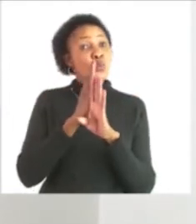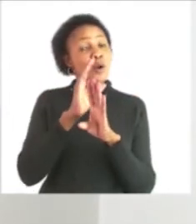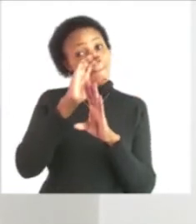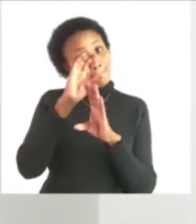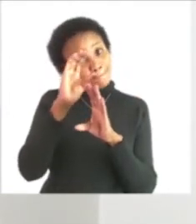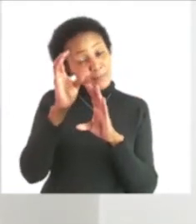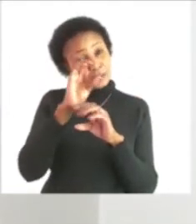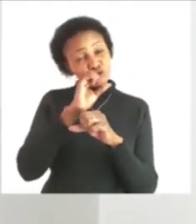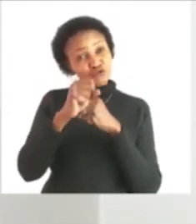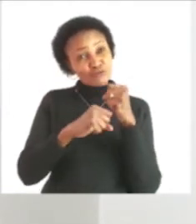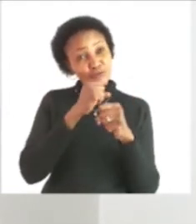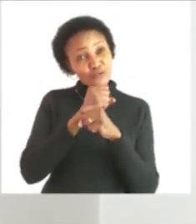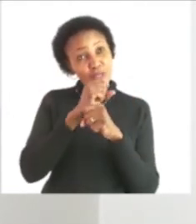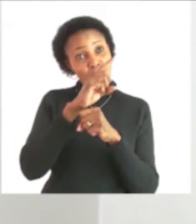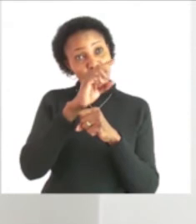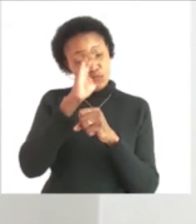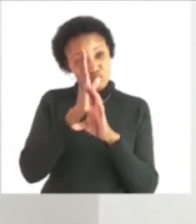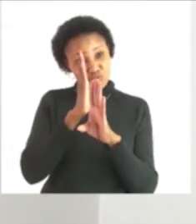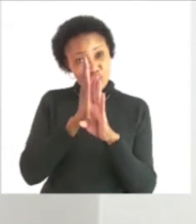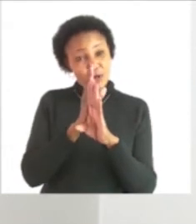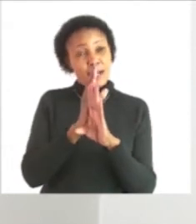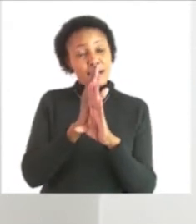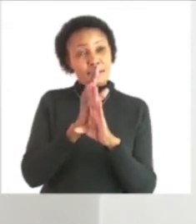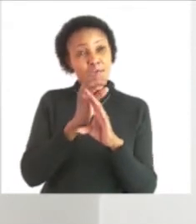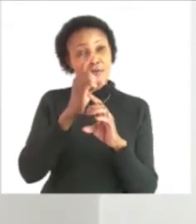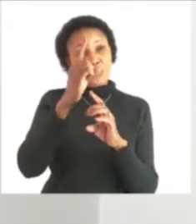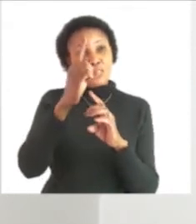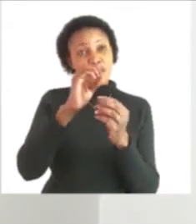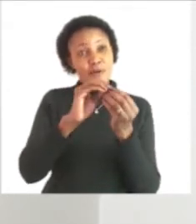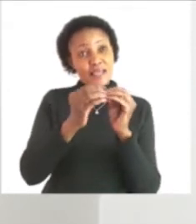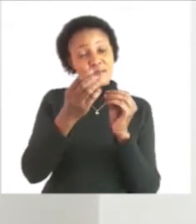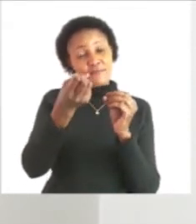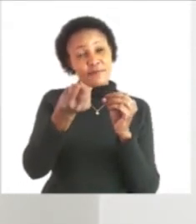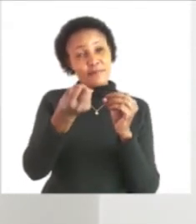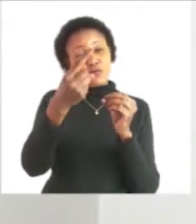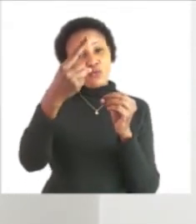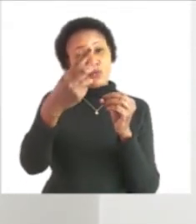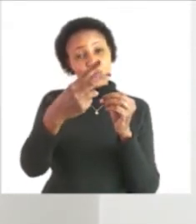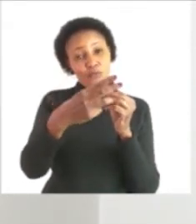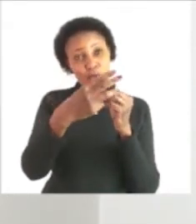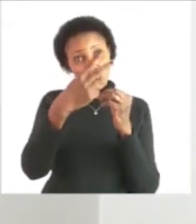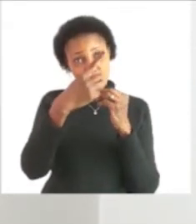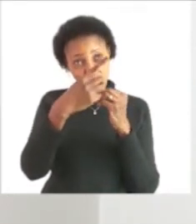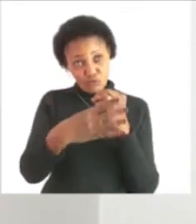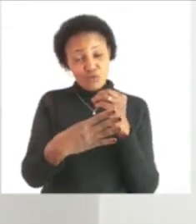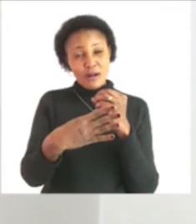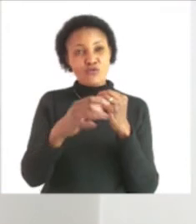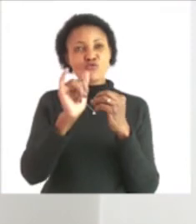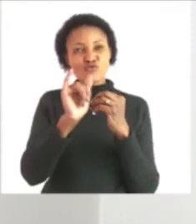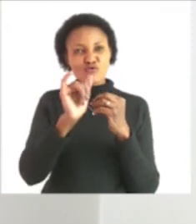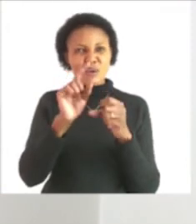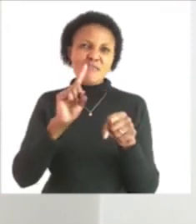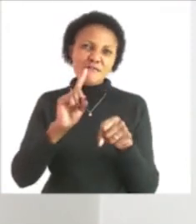have numbers from 1 up to 12. And now on those lines, you must write which month comes